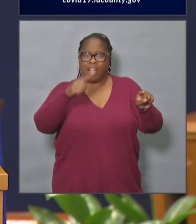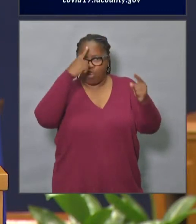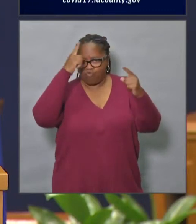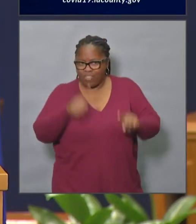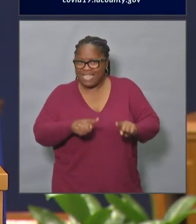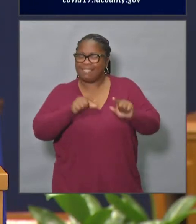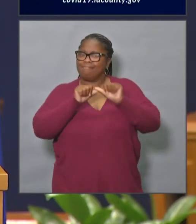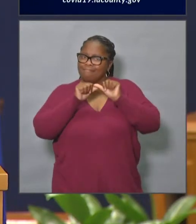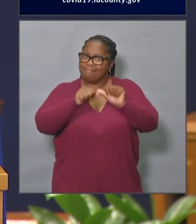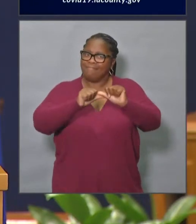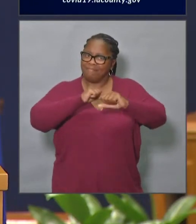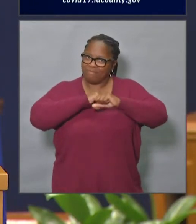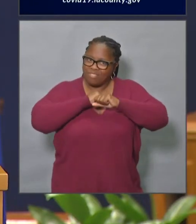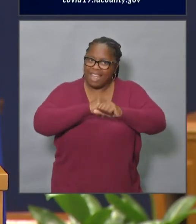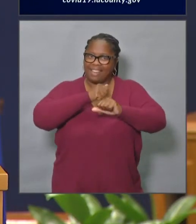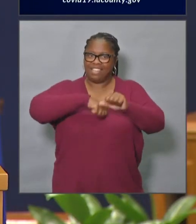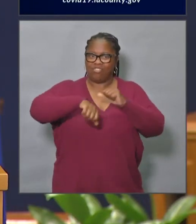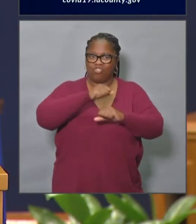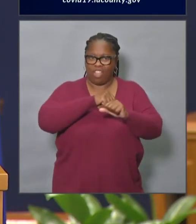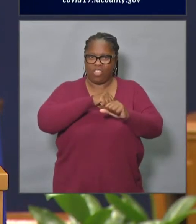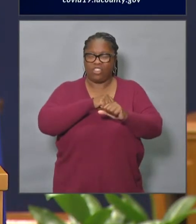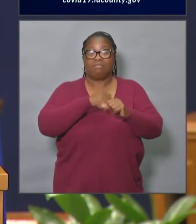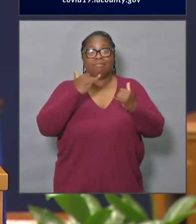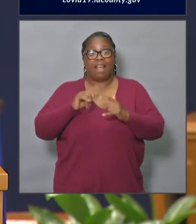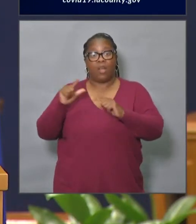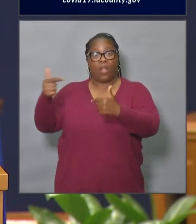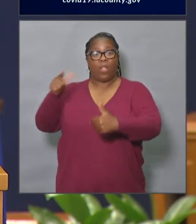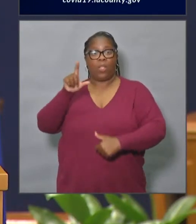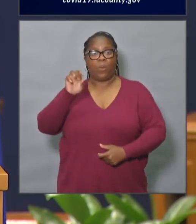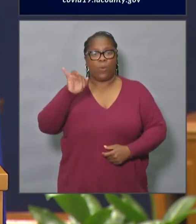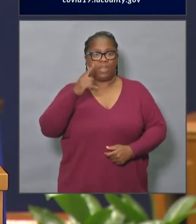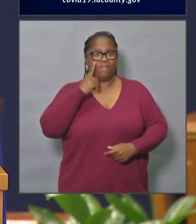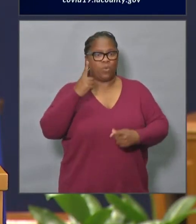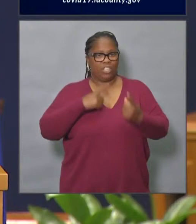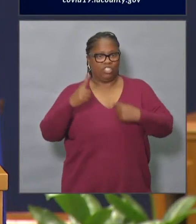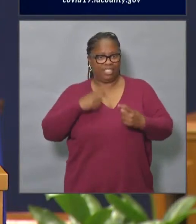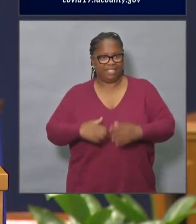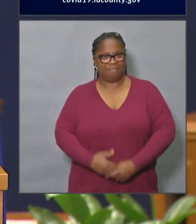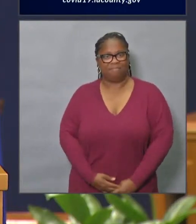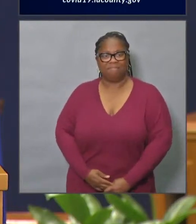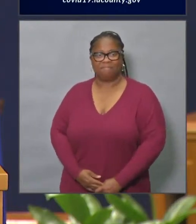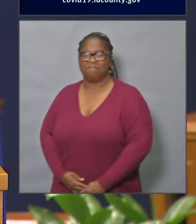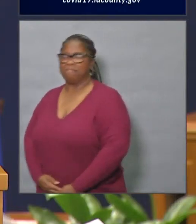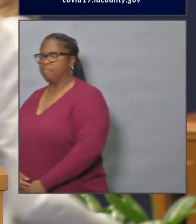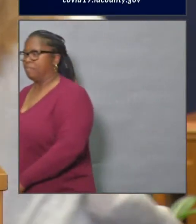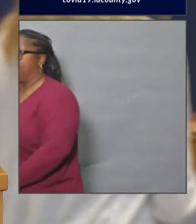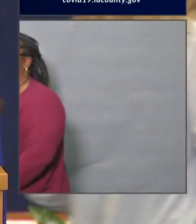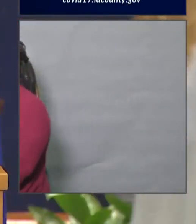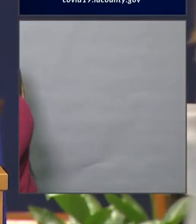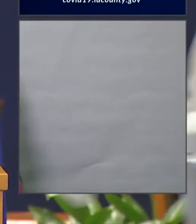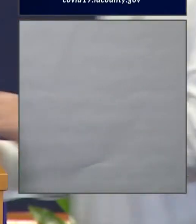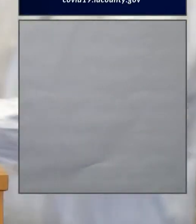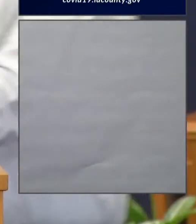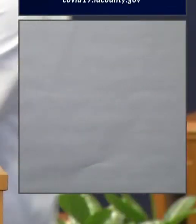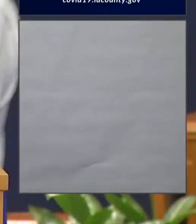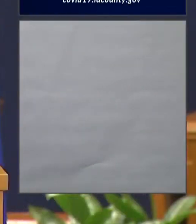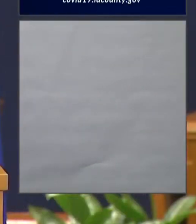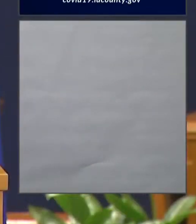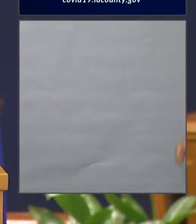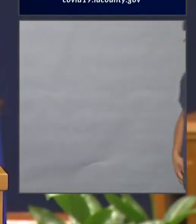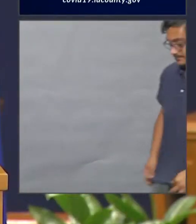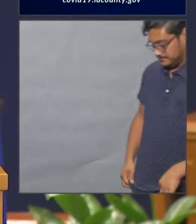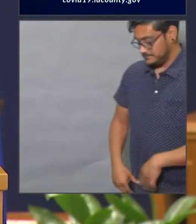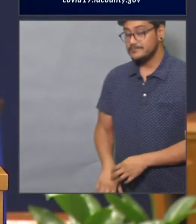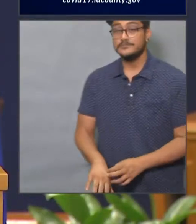we know will make a difference. With that, I'll turn it over to Lori for questions. And ladies and gentlemen, if you wish to ask